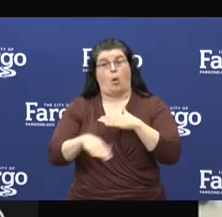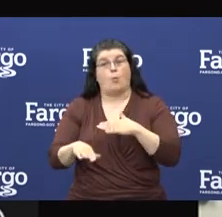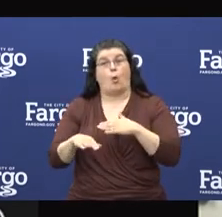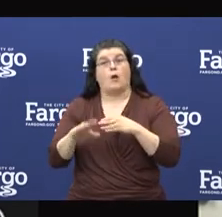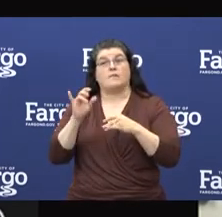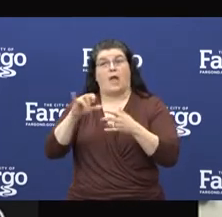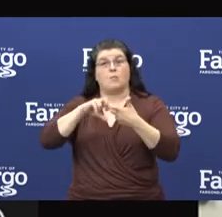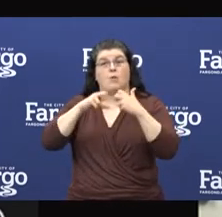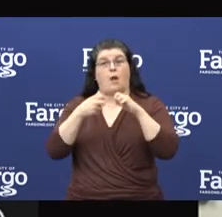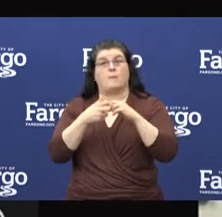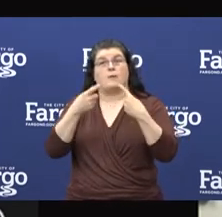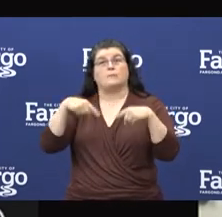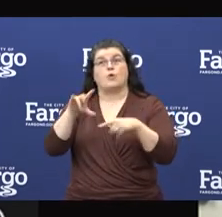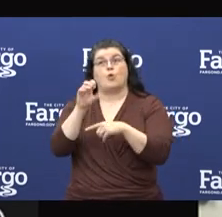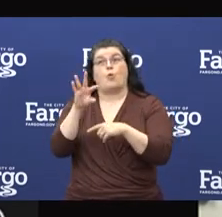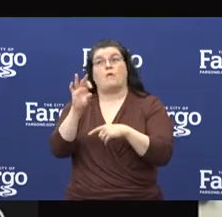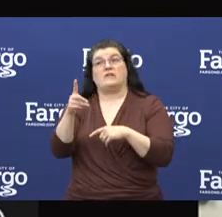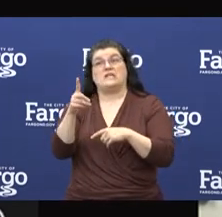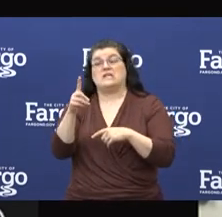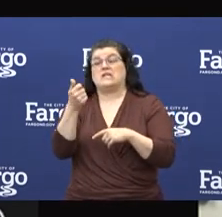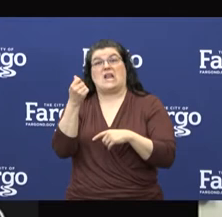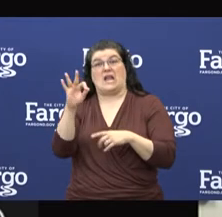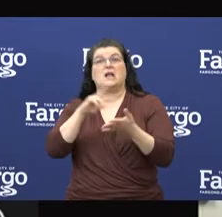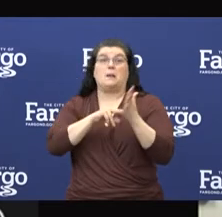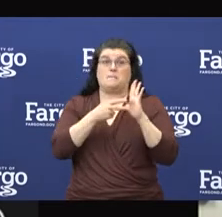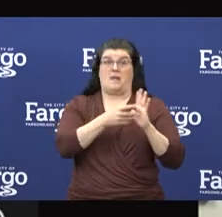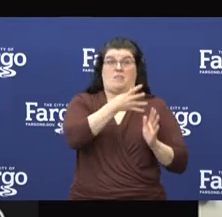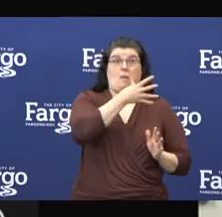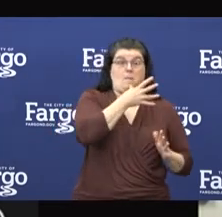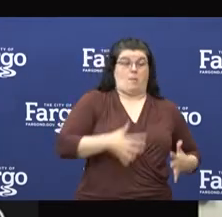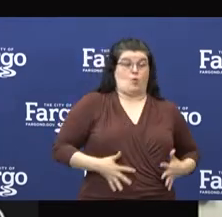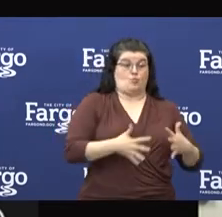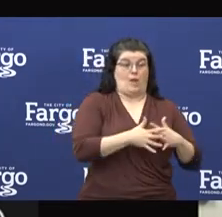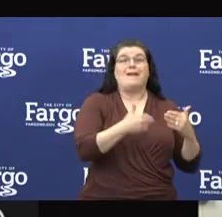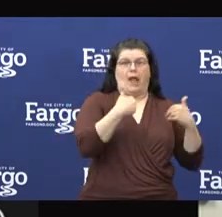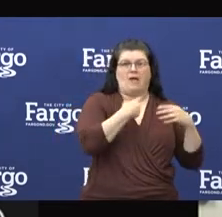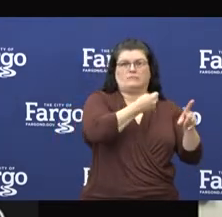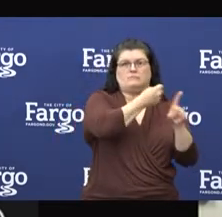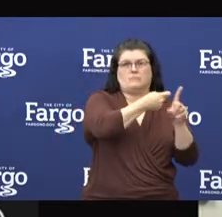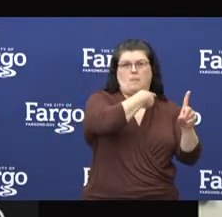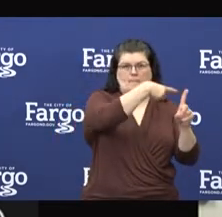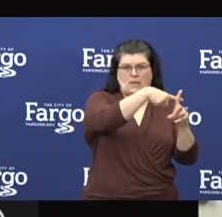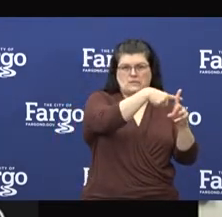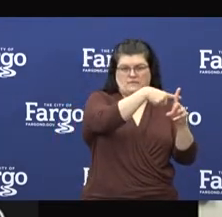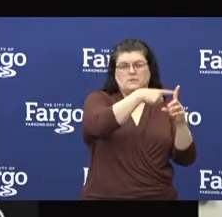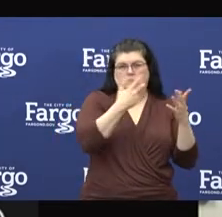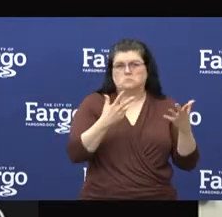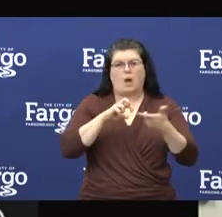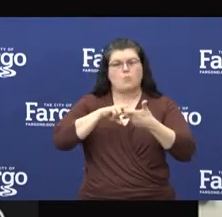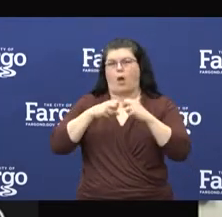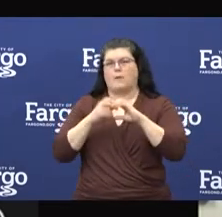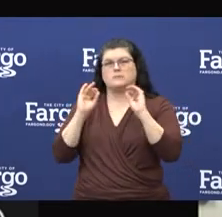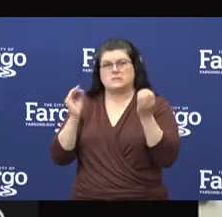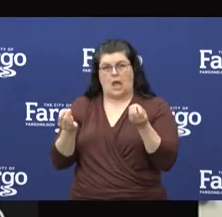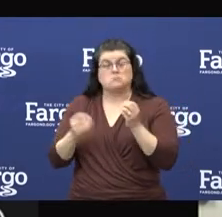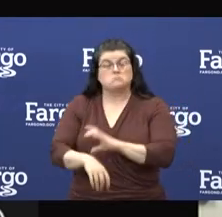newborns delivered by mothers with the virus have tested positive. Unfortunately, we have been seeing more patients in our